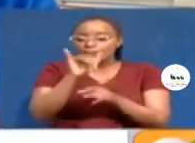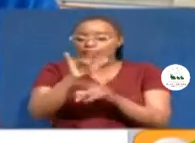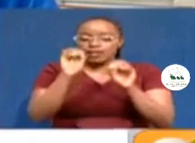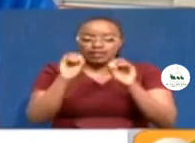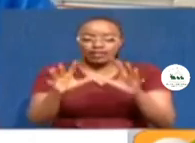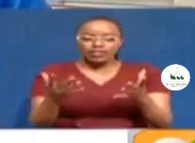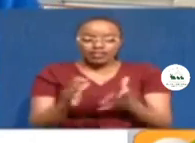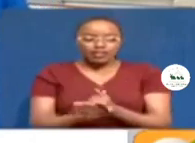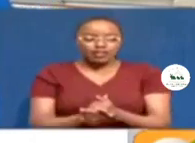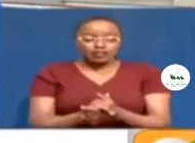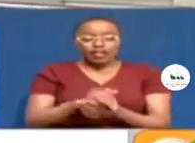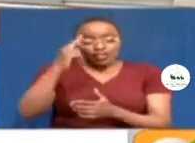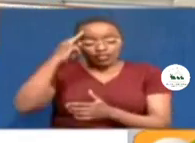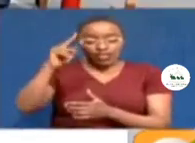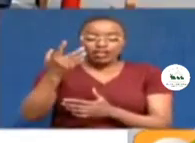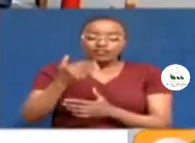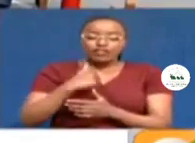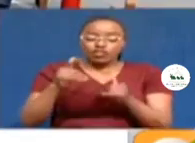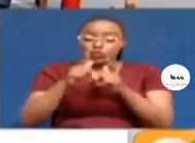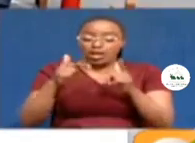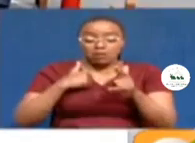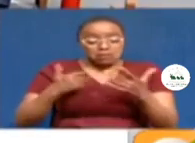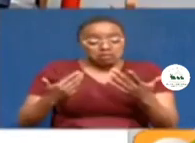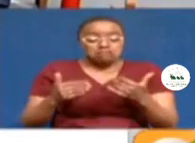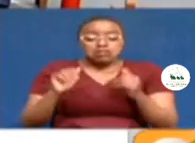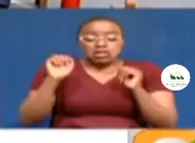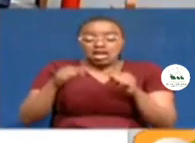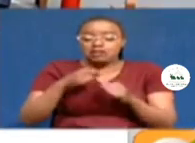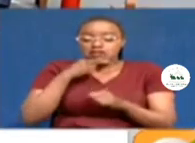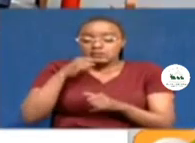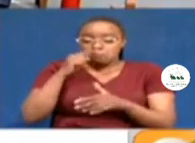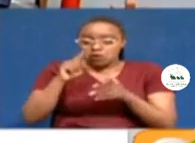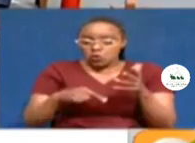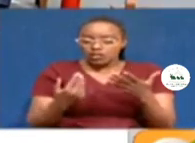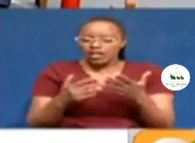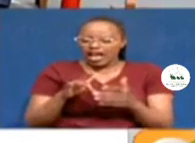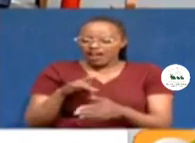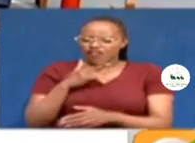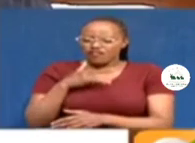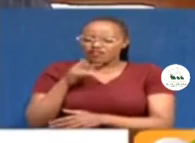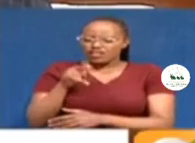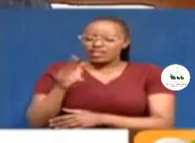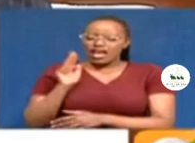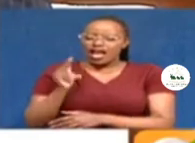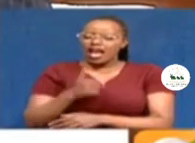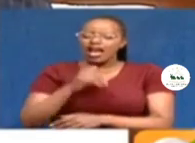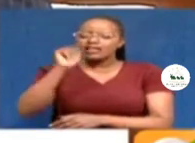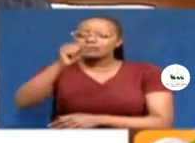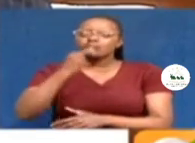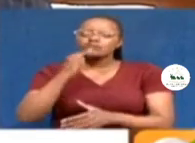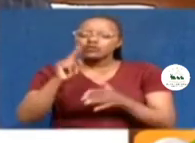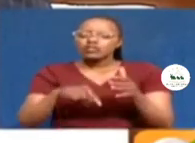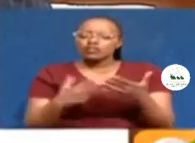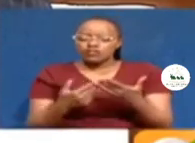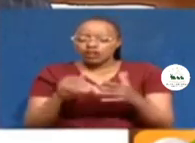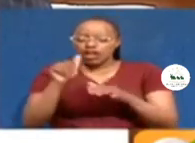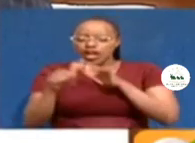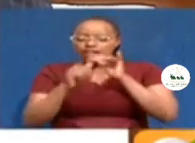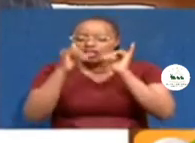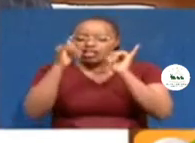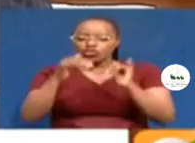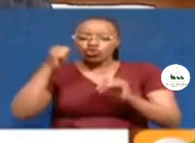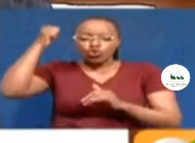that. You know, Barack, if you permit. Yes. There is a sense in which we could say that under the